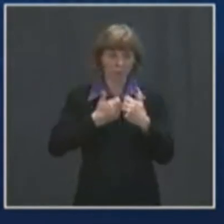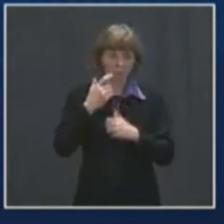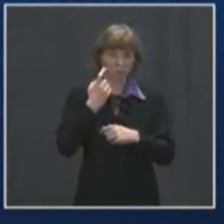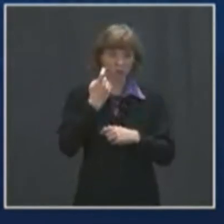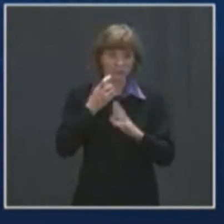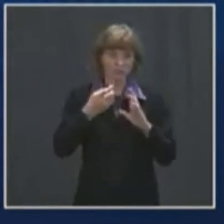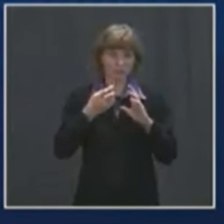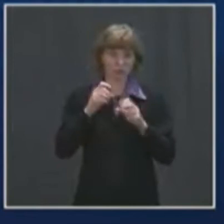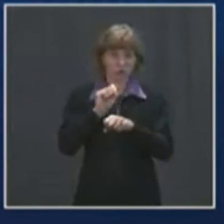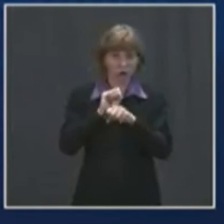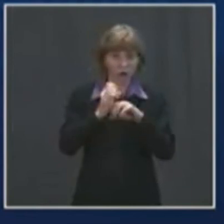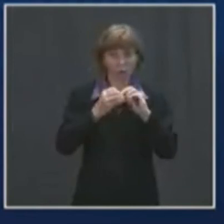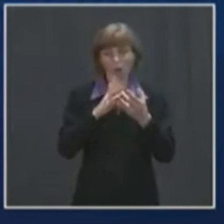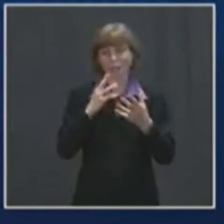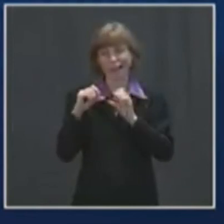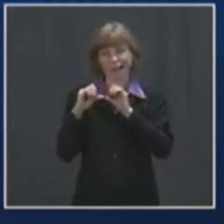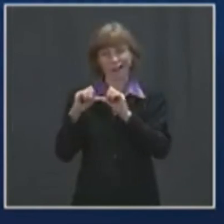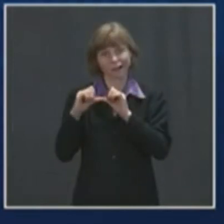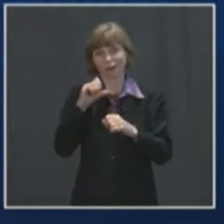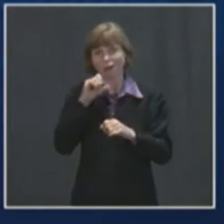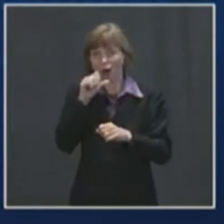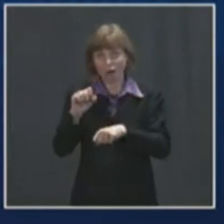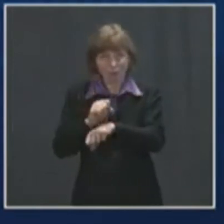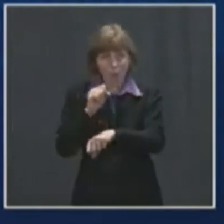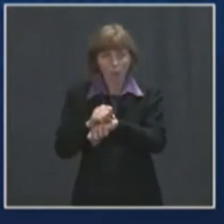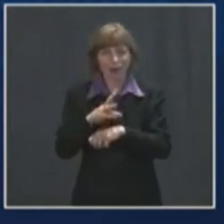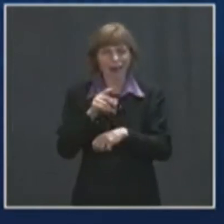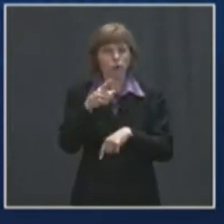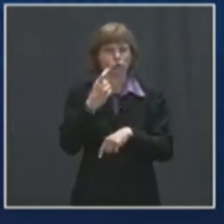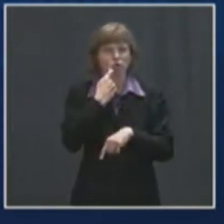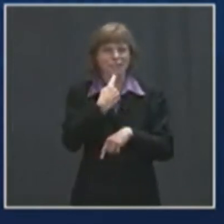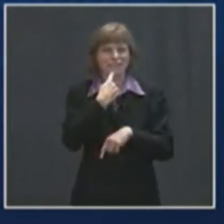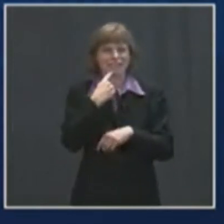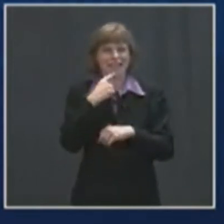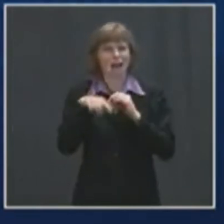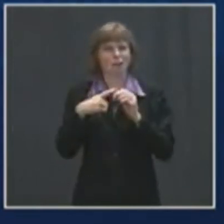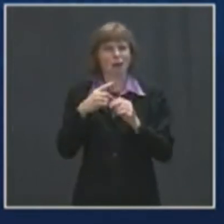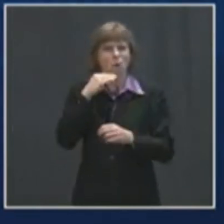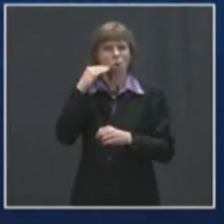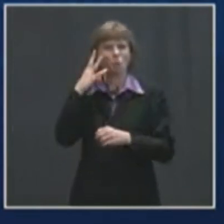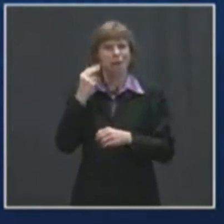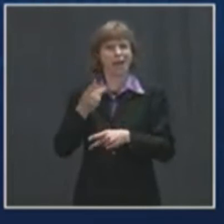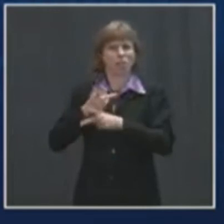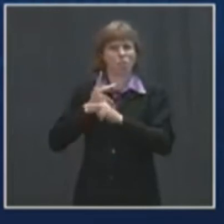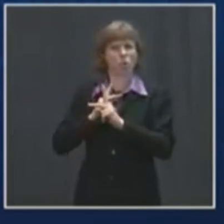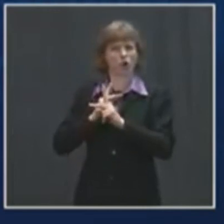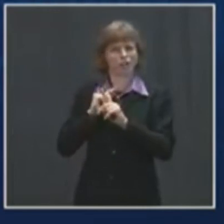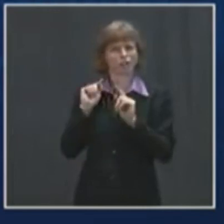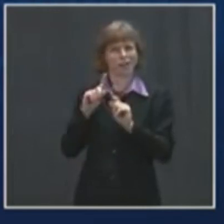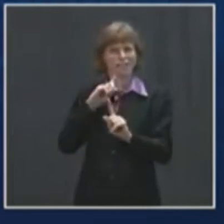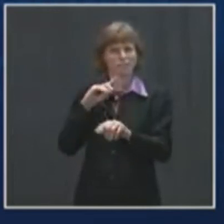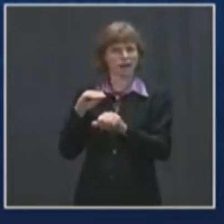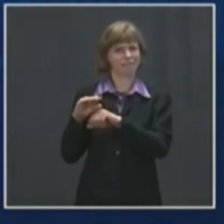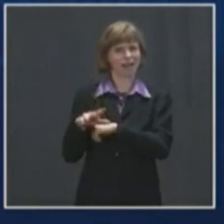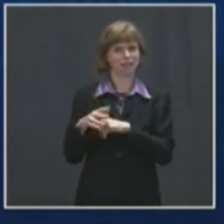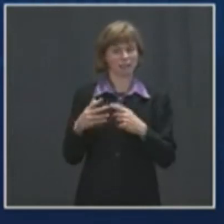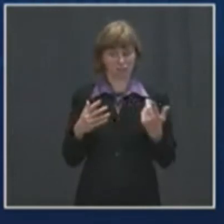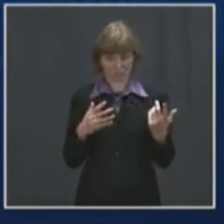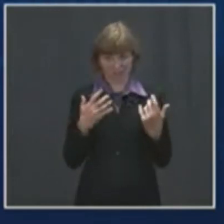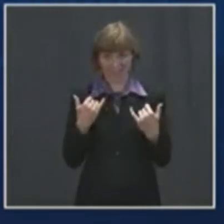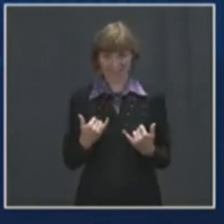unemployment and what you had to say today about particularly how minority communities have been affected, is this the right